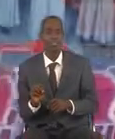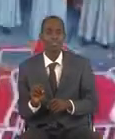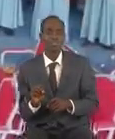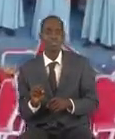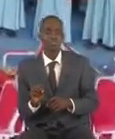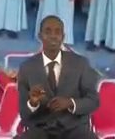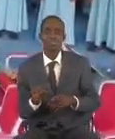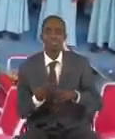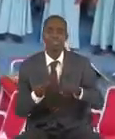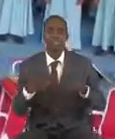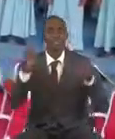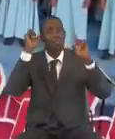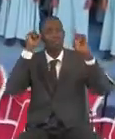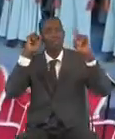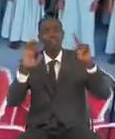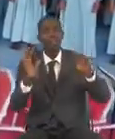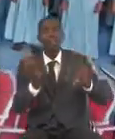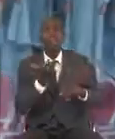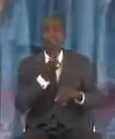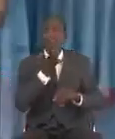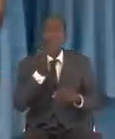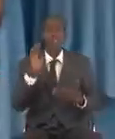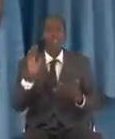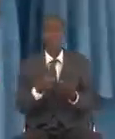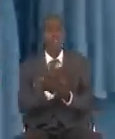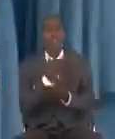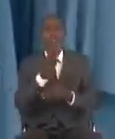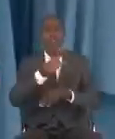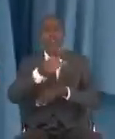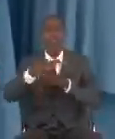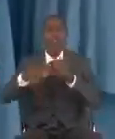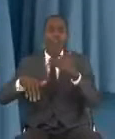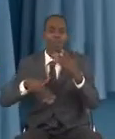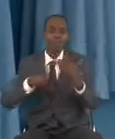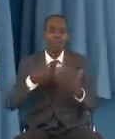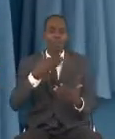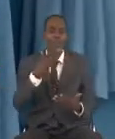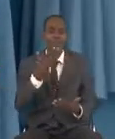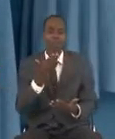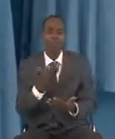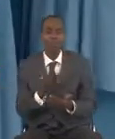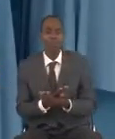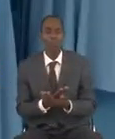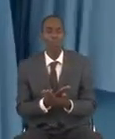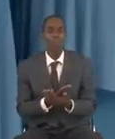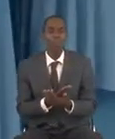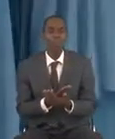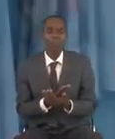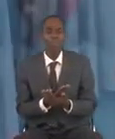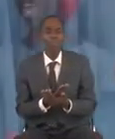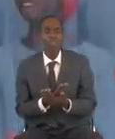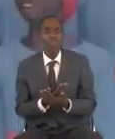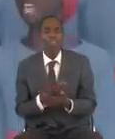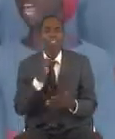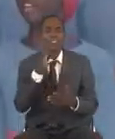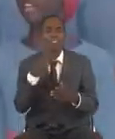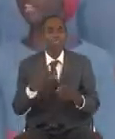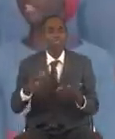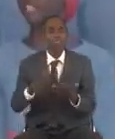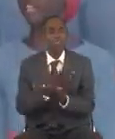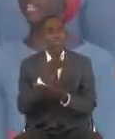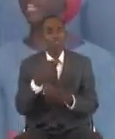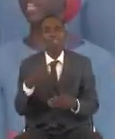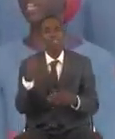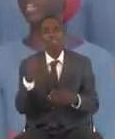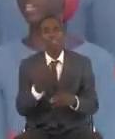But his favorite song of all, but his favorite song of all, is the song of the